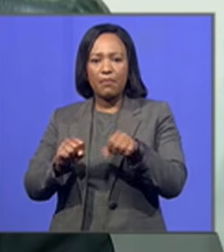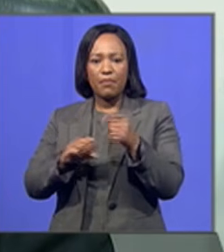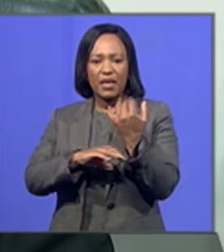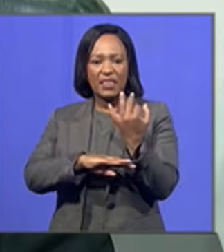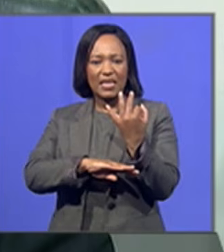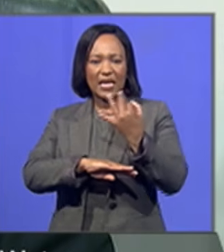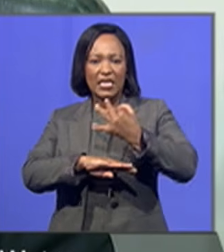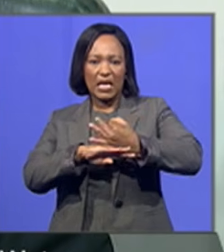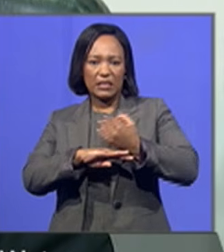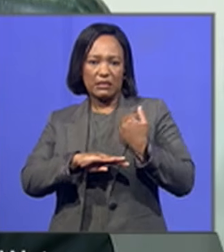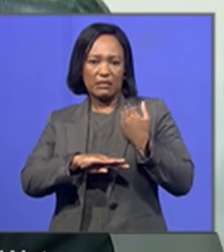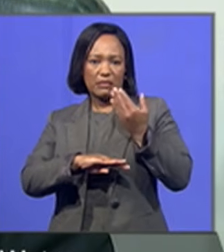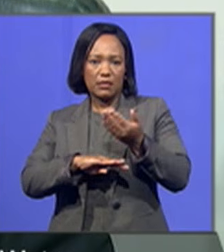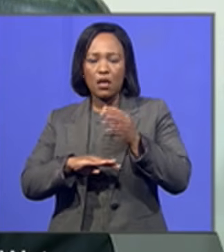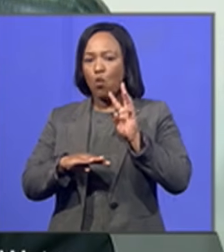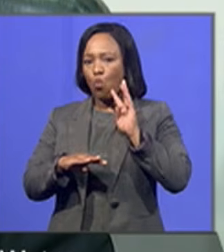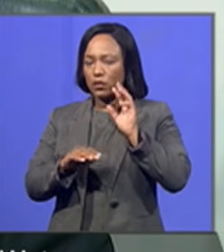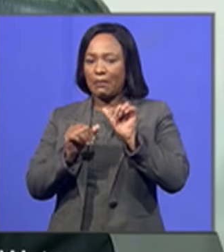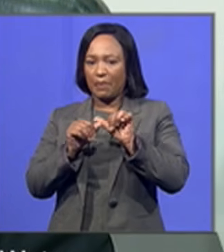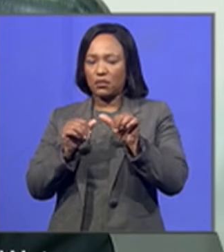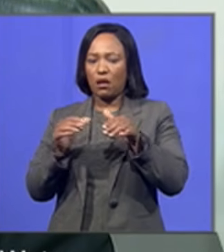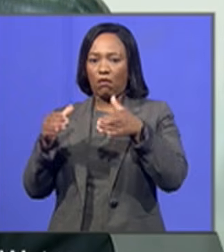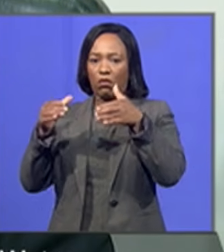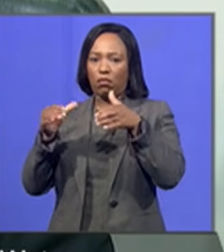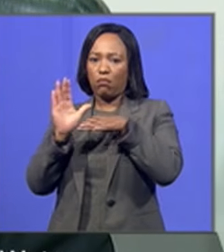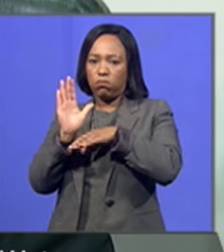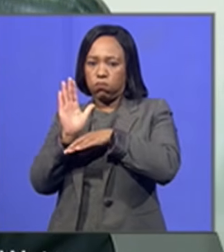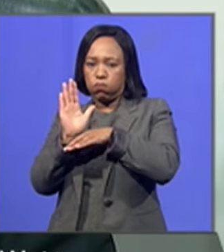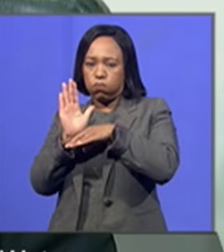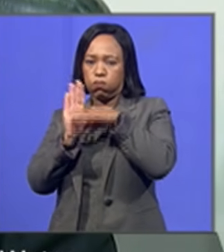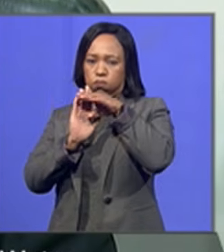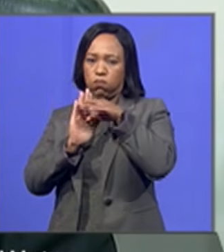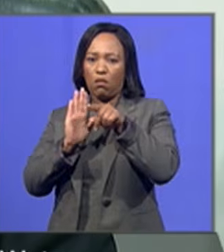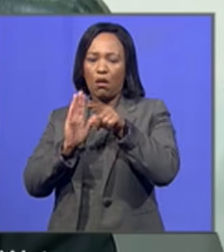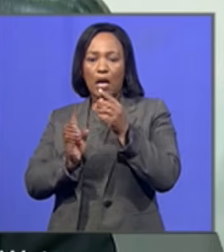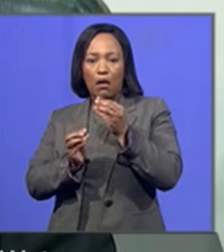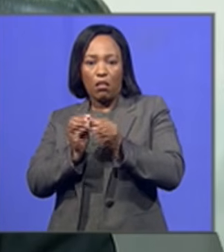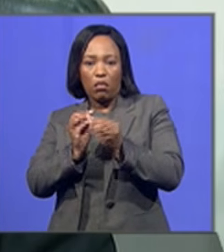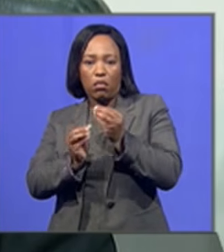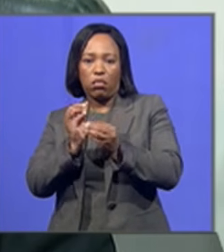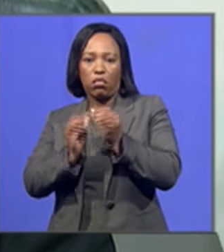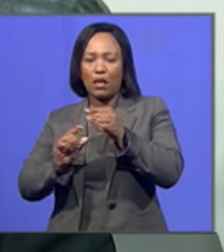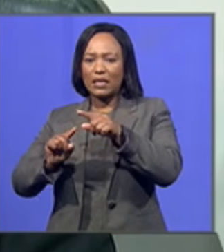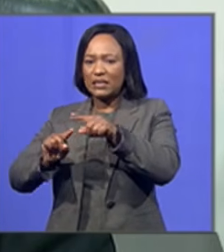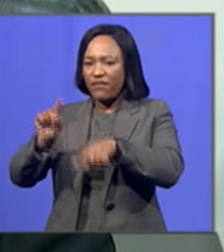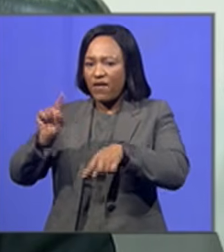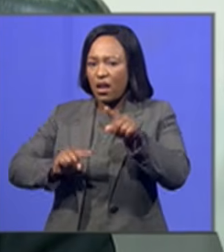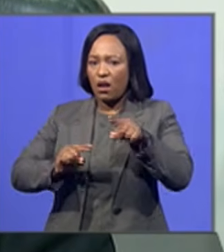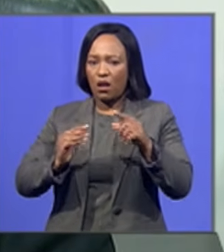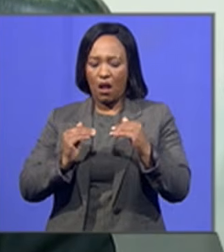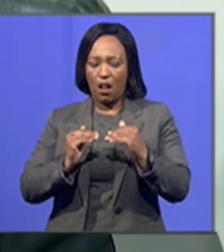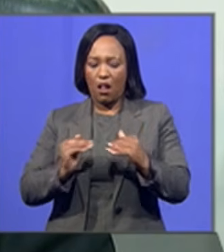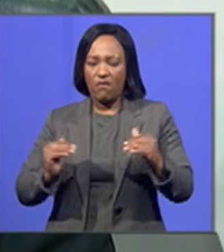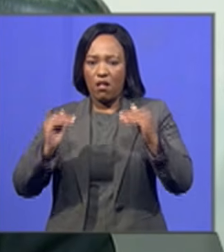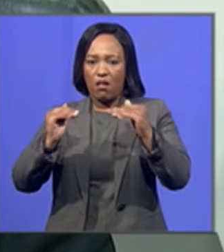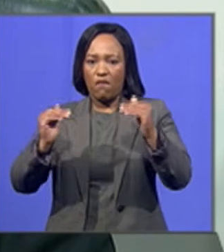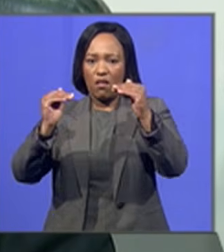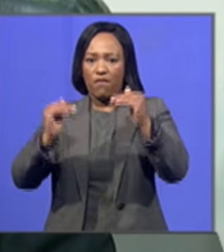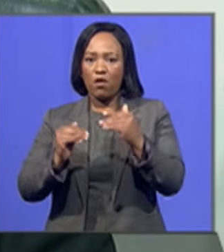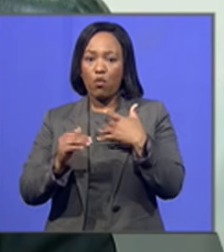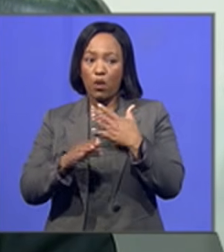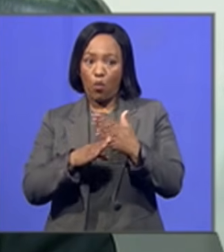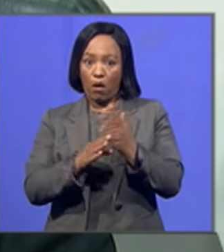and I'm saying the last 3 days because the maintenance work that was happening, it was really happening in various stages. As they completed part of the work